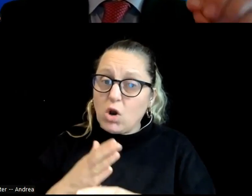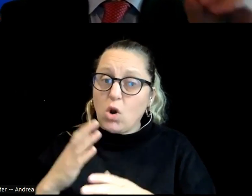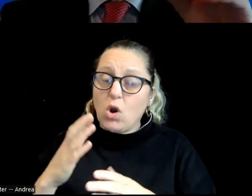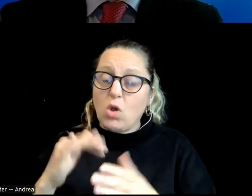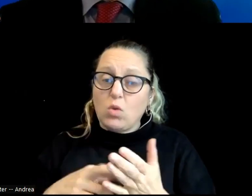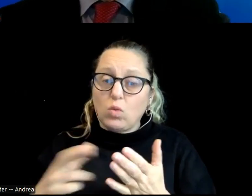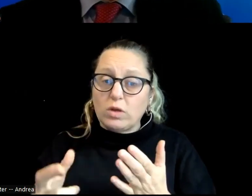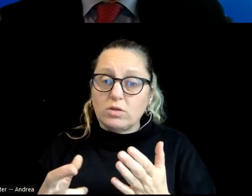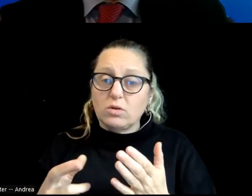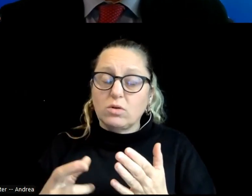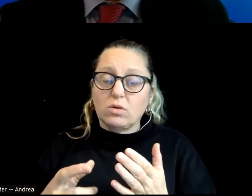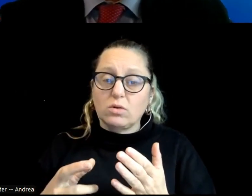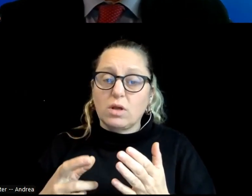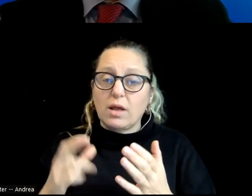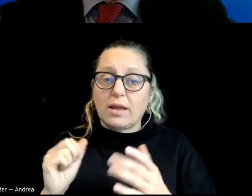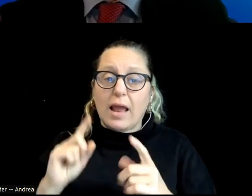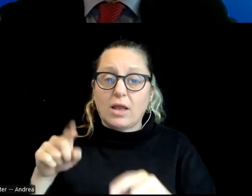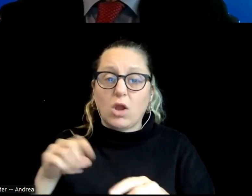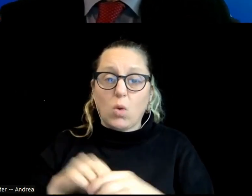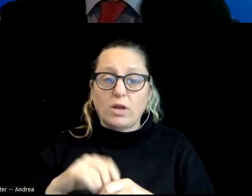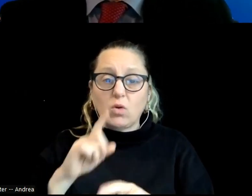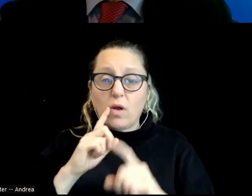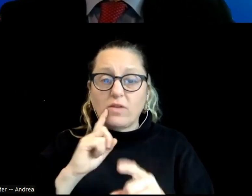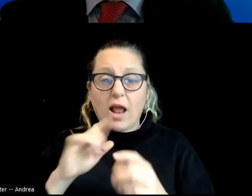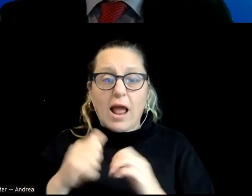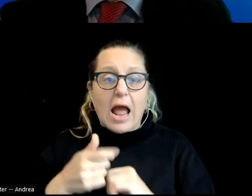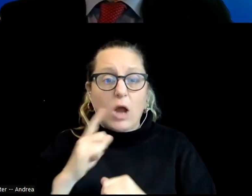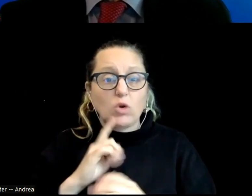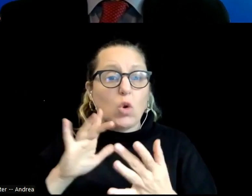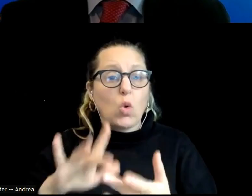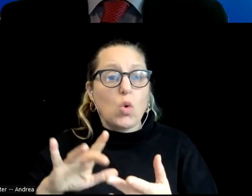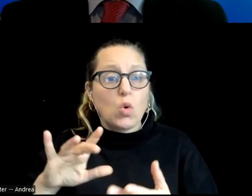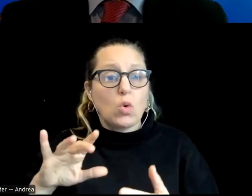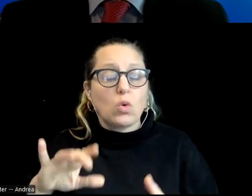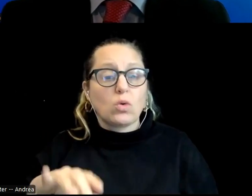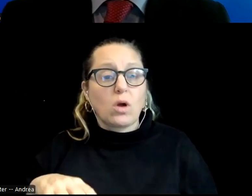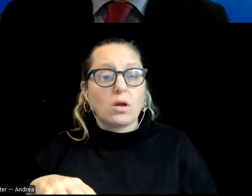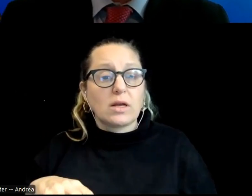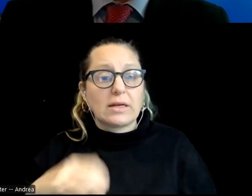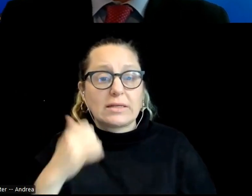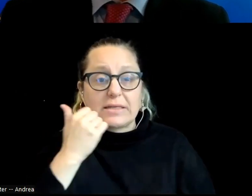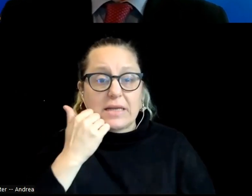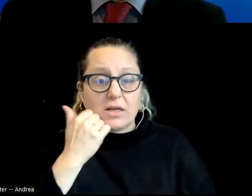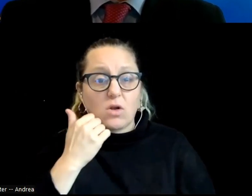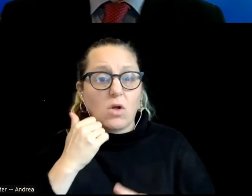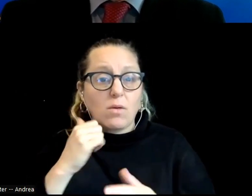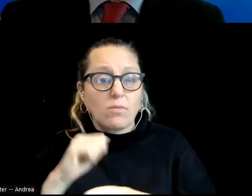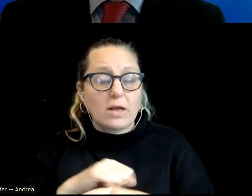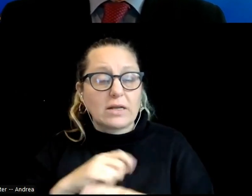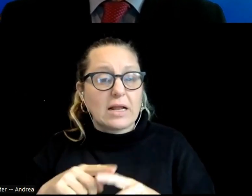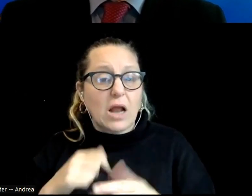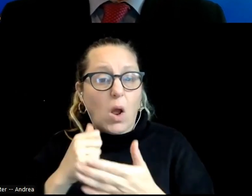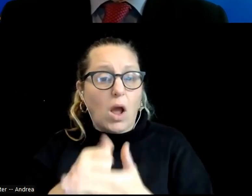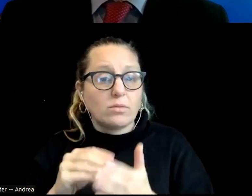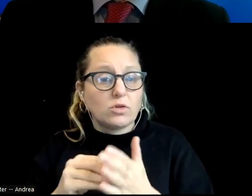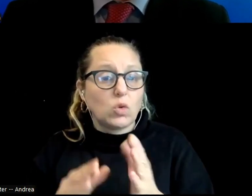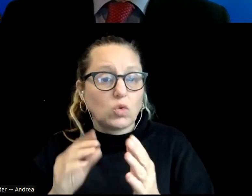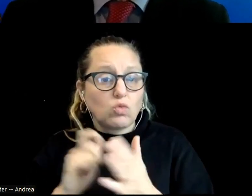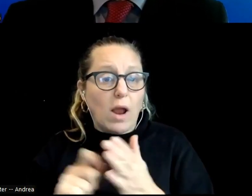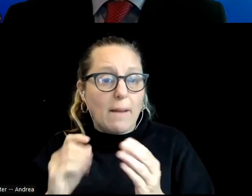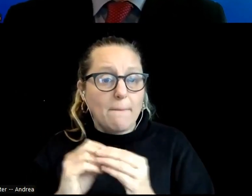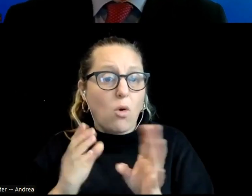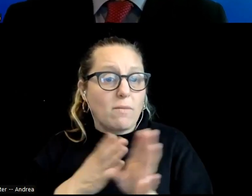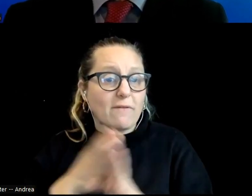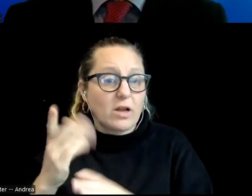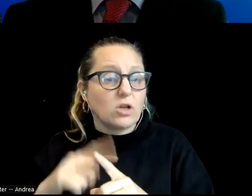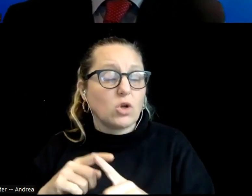resource, which can go right into our conversation. How do you reach out to a dental practice? Let's help students write more professionally so they're taken